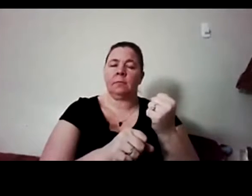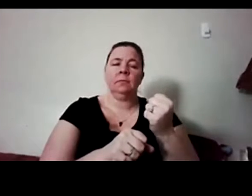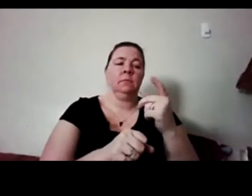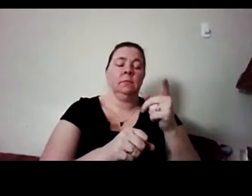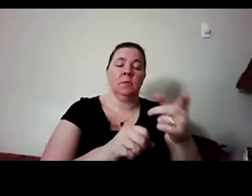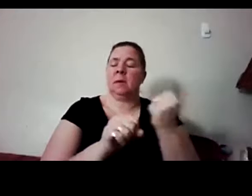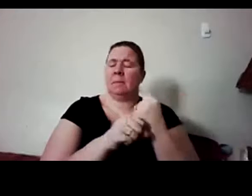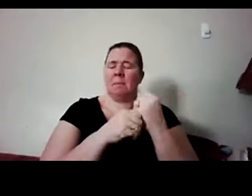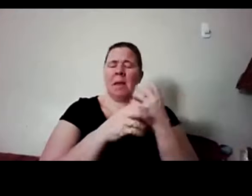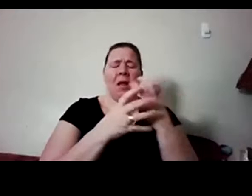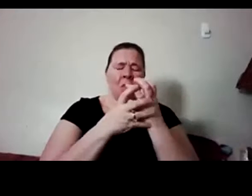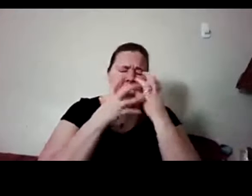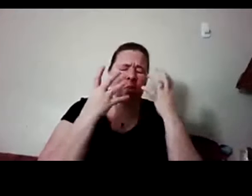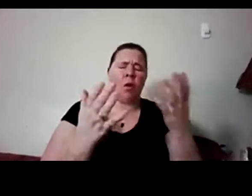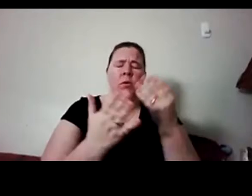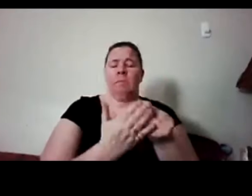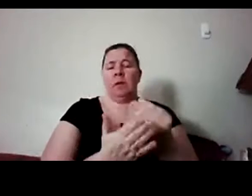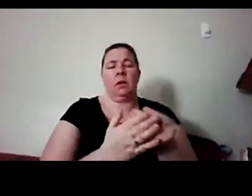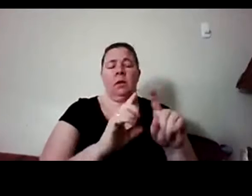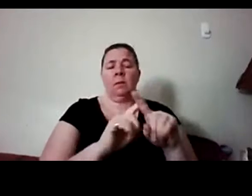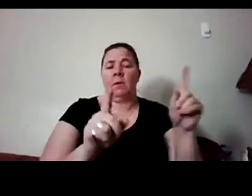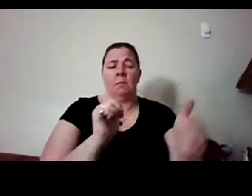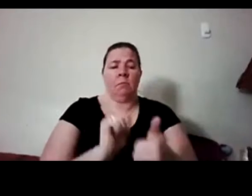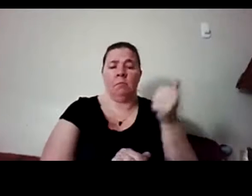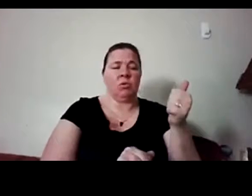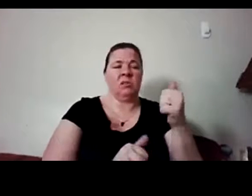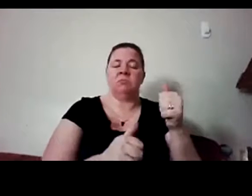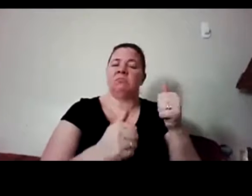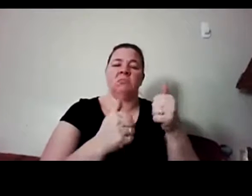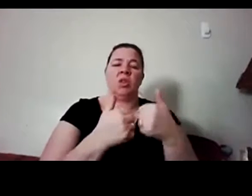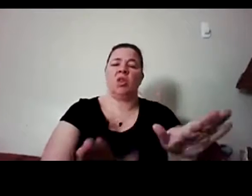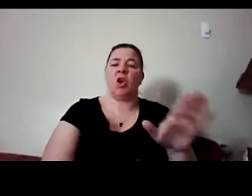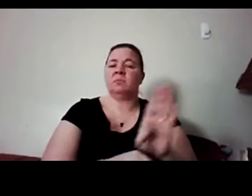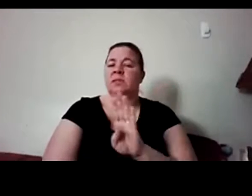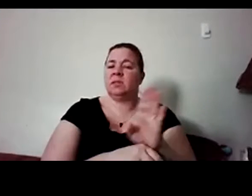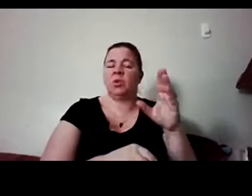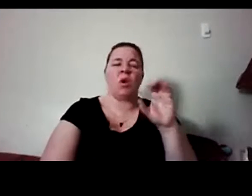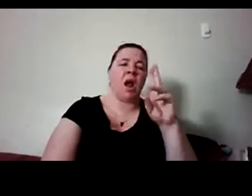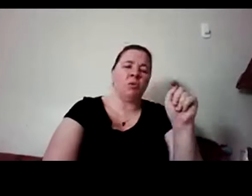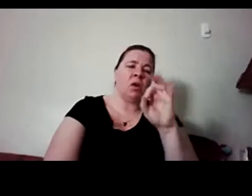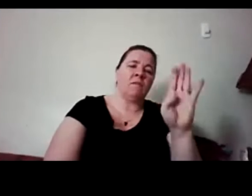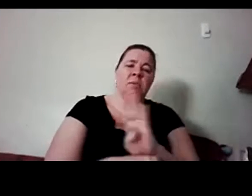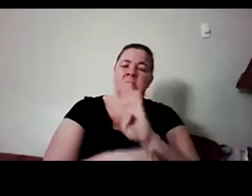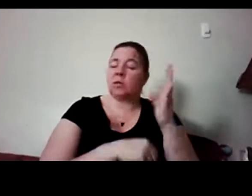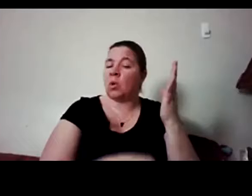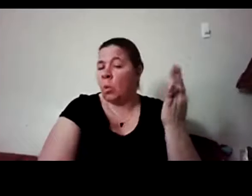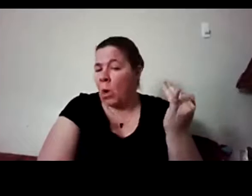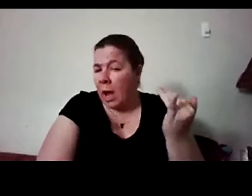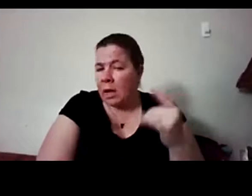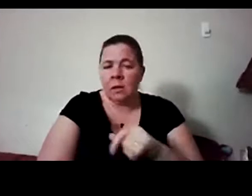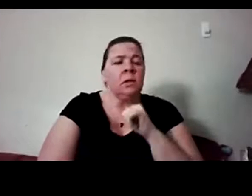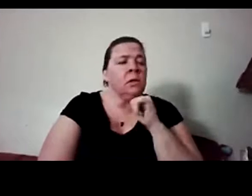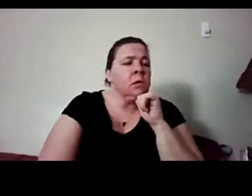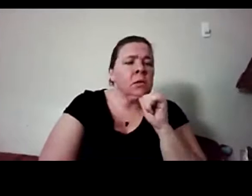Unfortunately, most of them went out of business. Why? I told you guys earlier, no legitimate viable